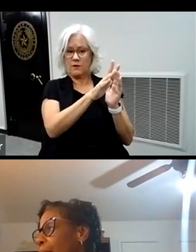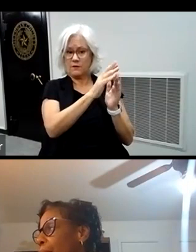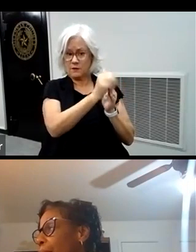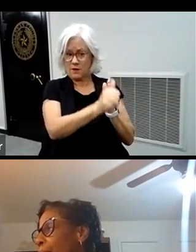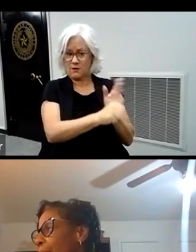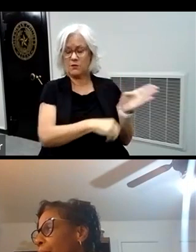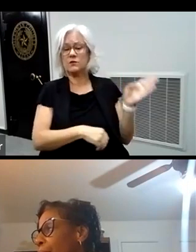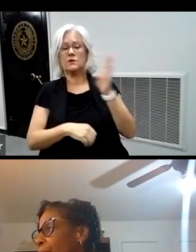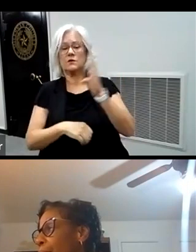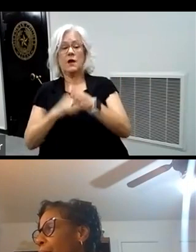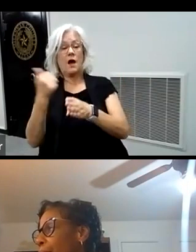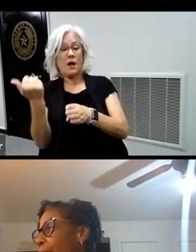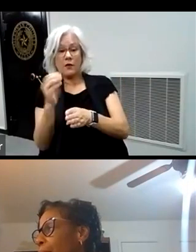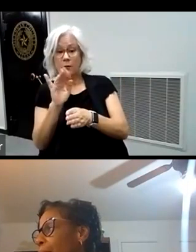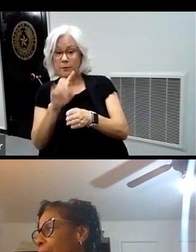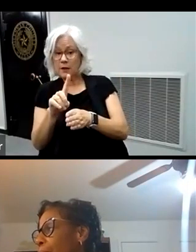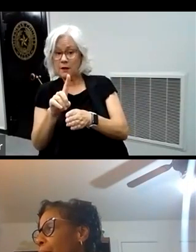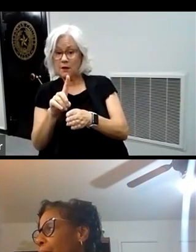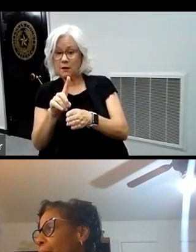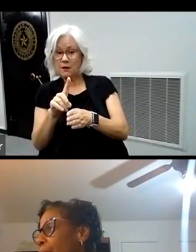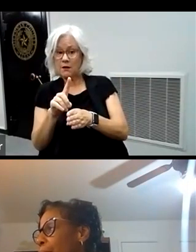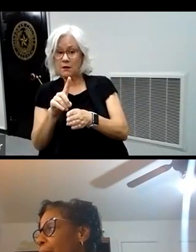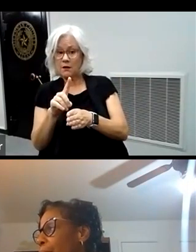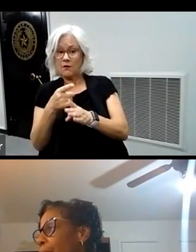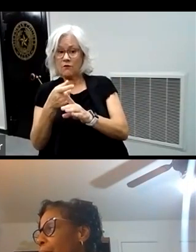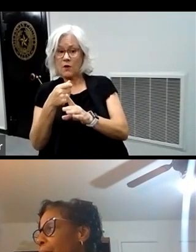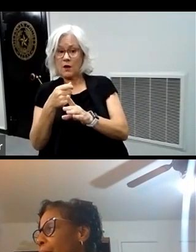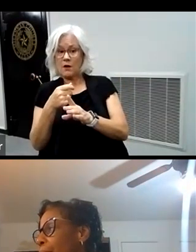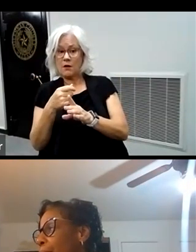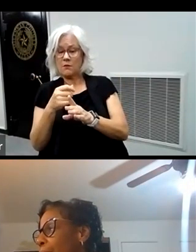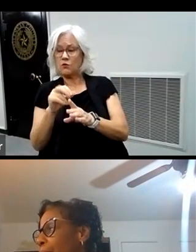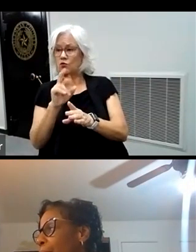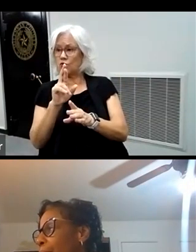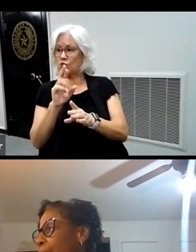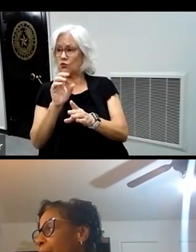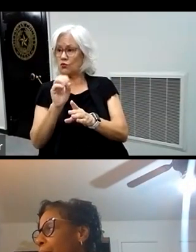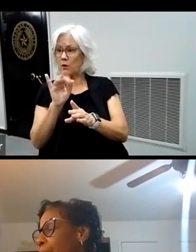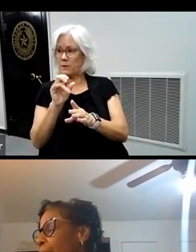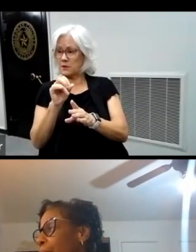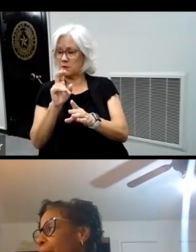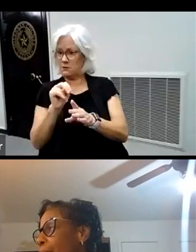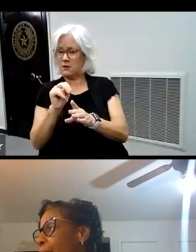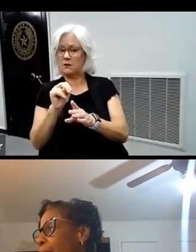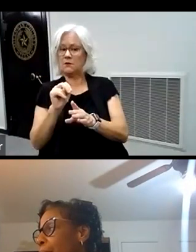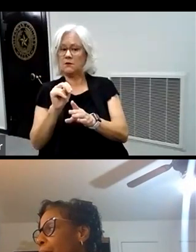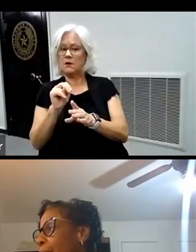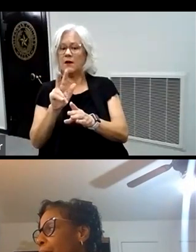$557,235. A bid from Robinson Construction,